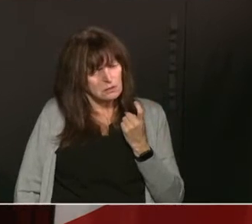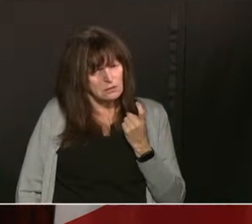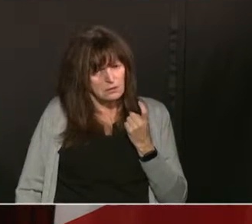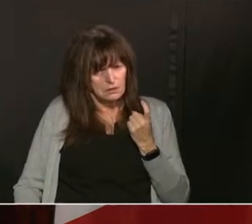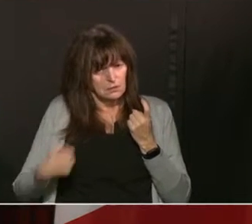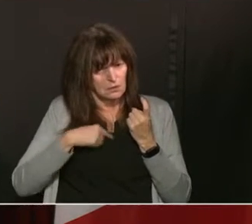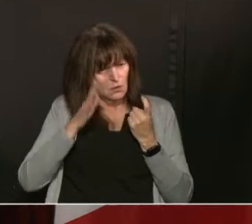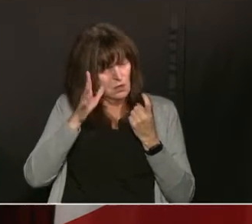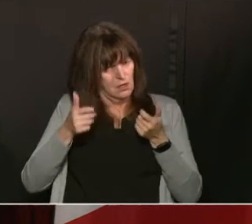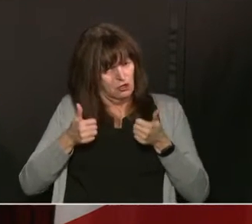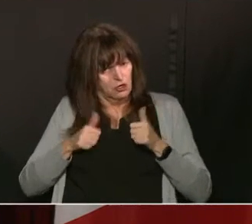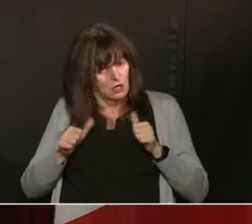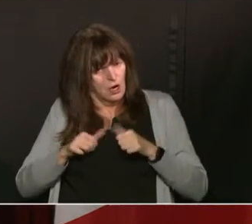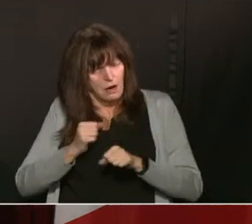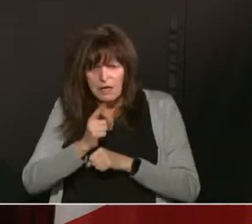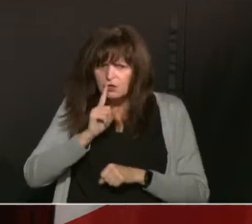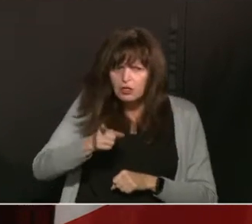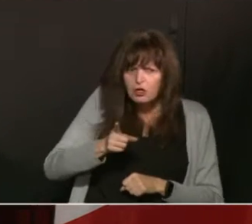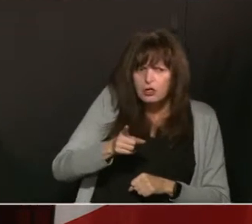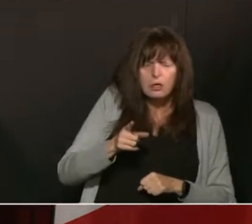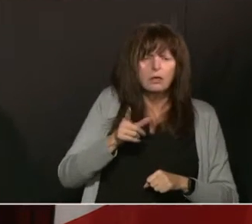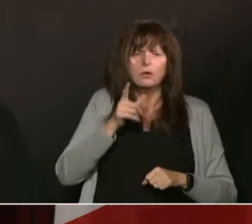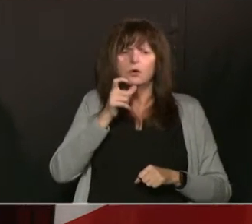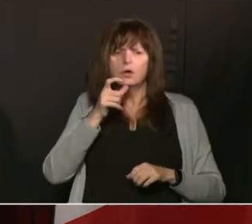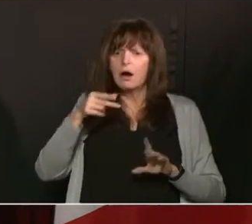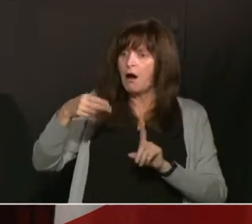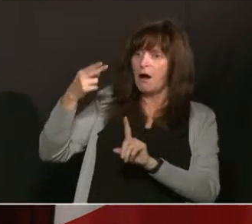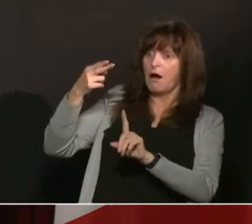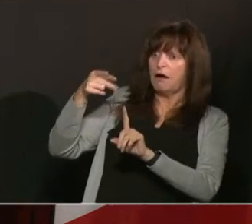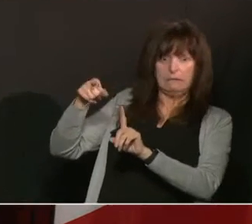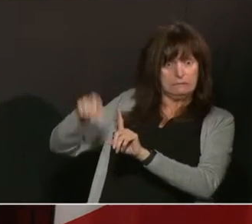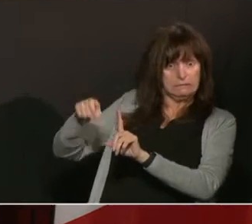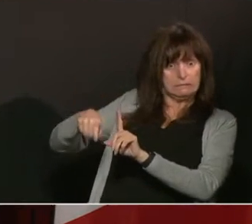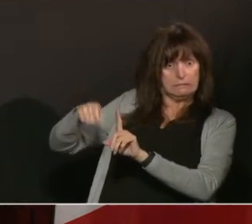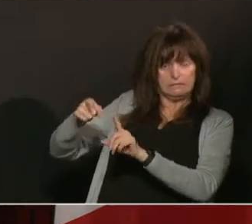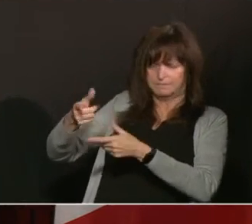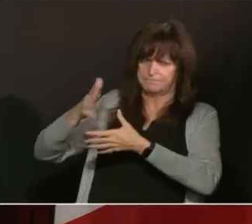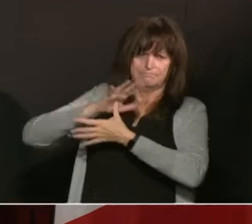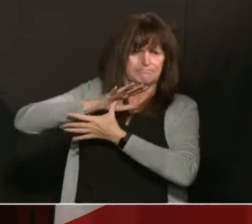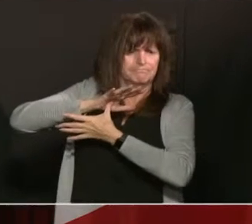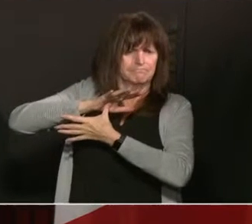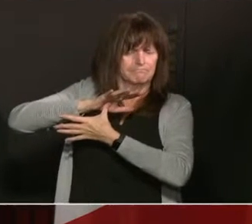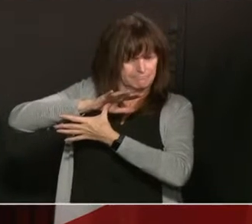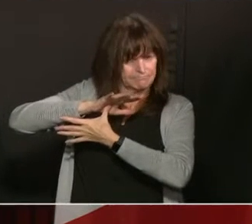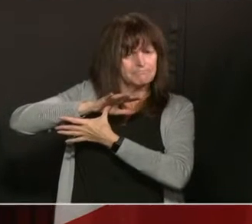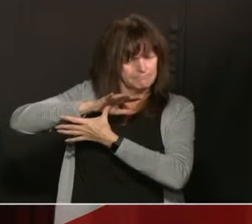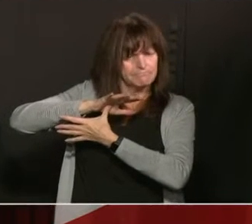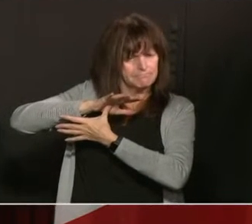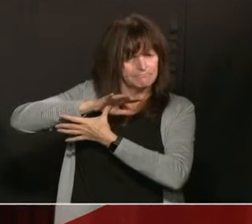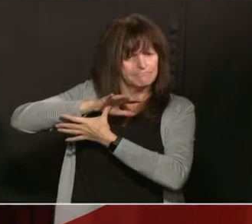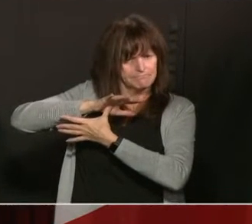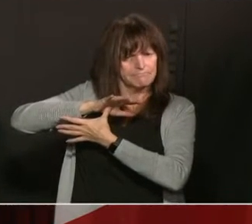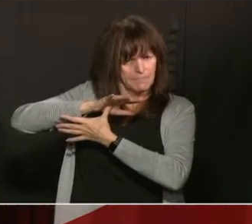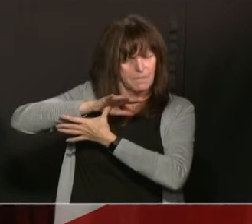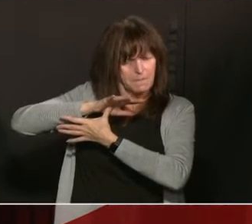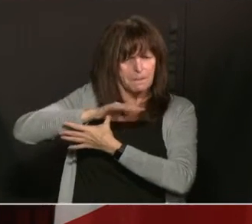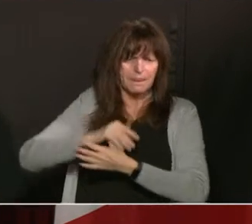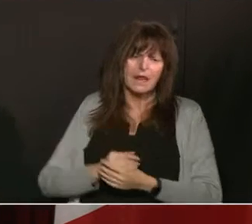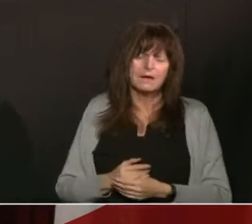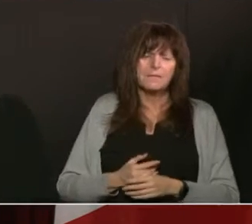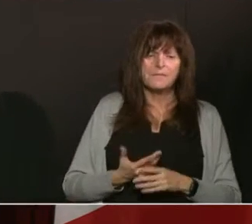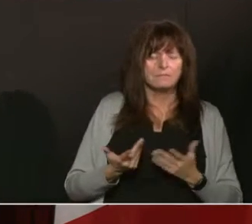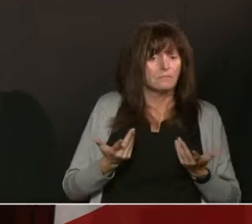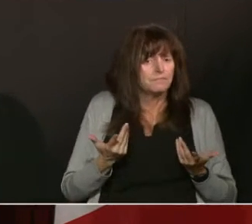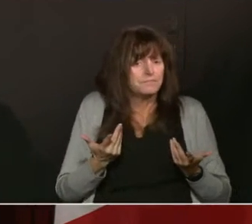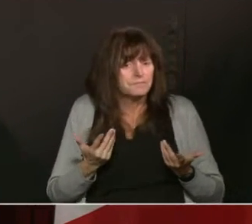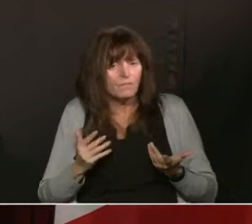that have the highest need get access. We had a staged and phased approach since August